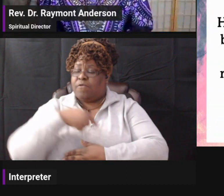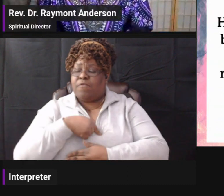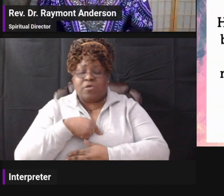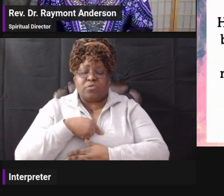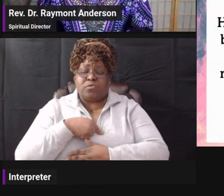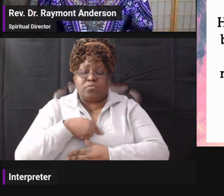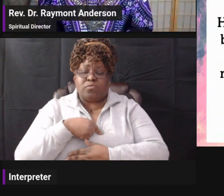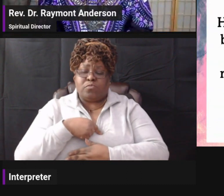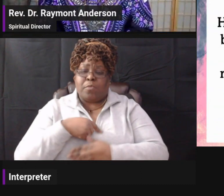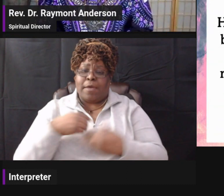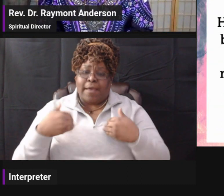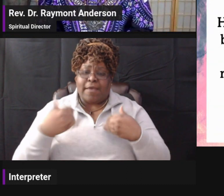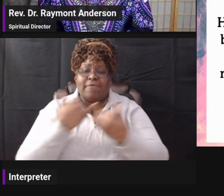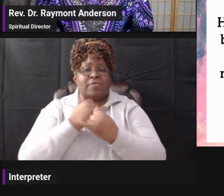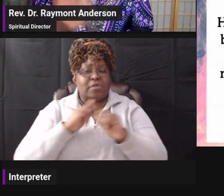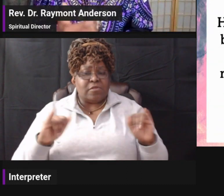us are